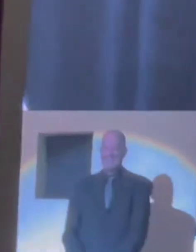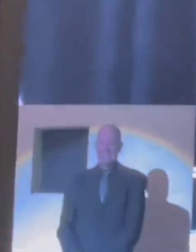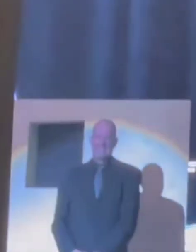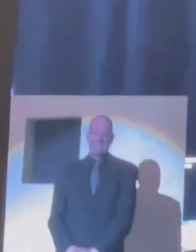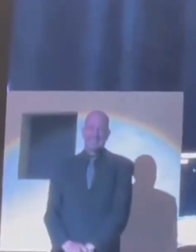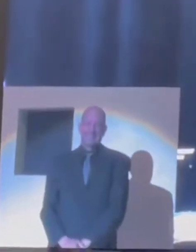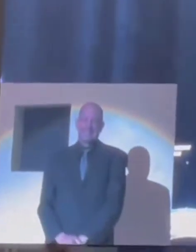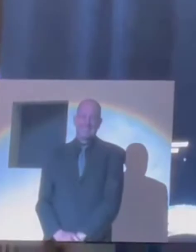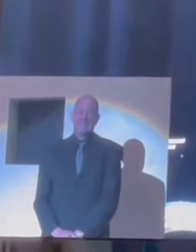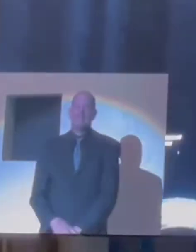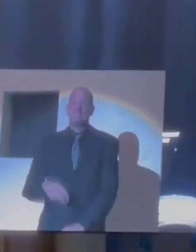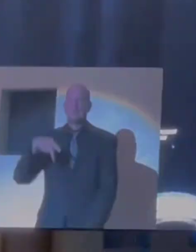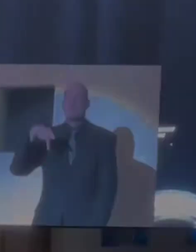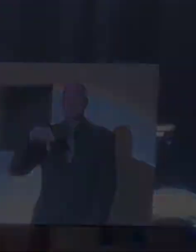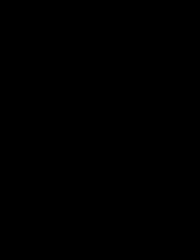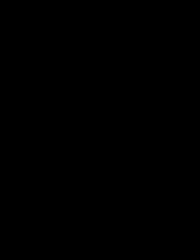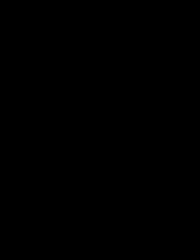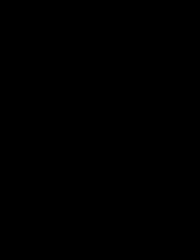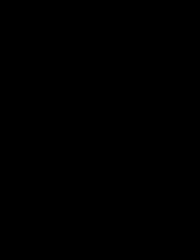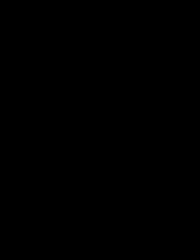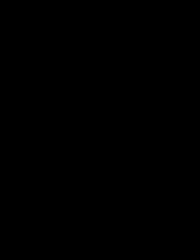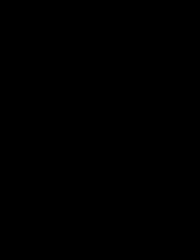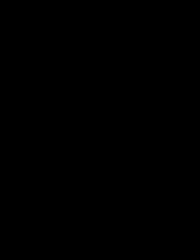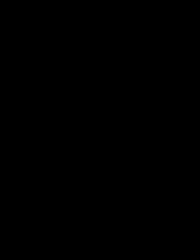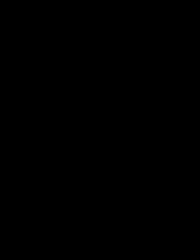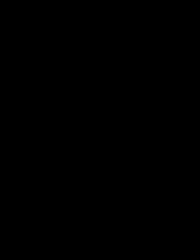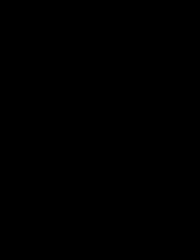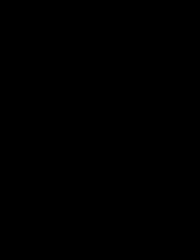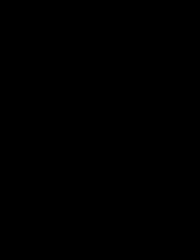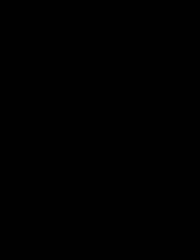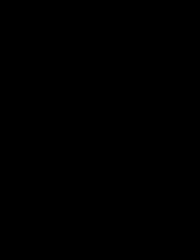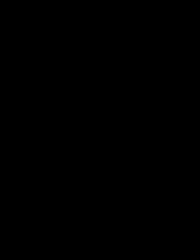Pages in the house would oftentimes come up to me.